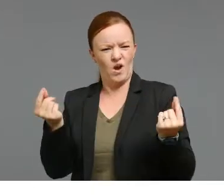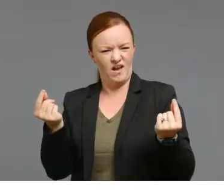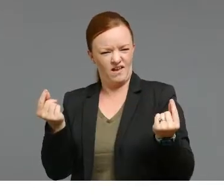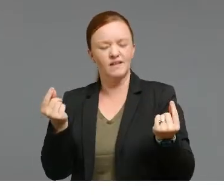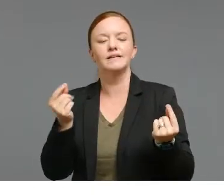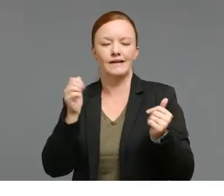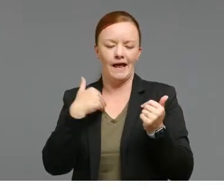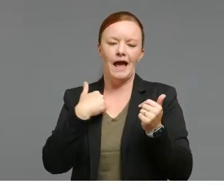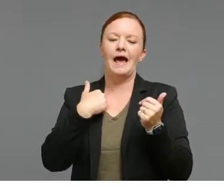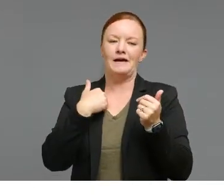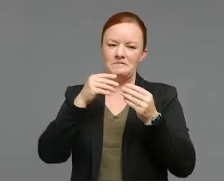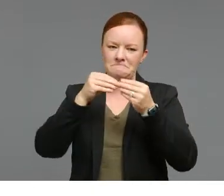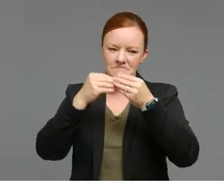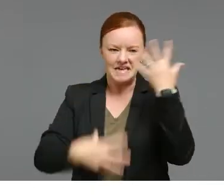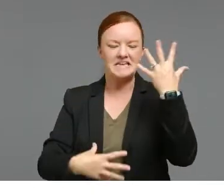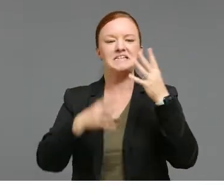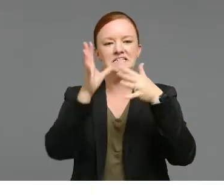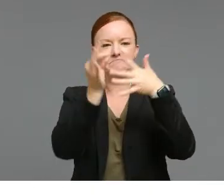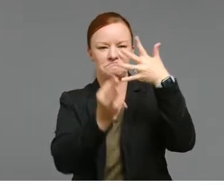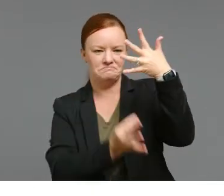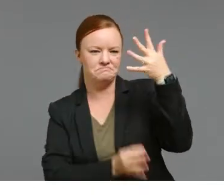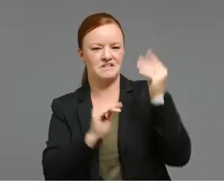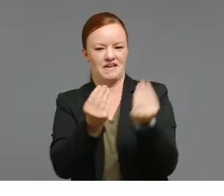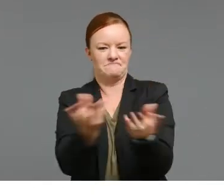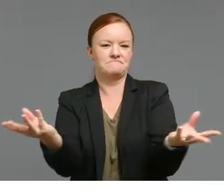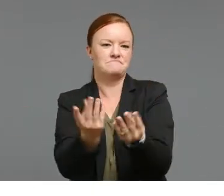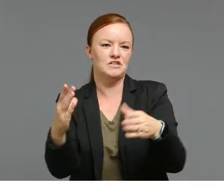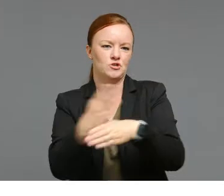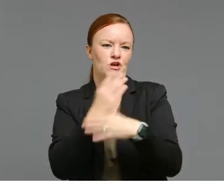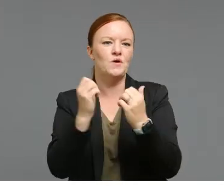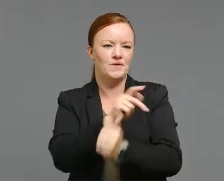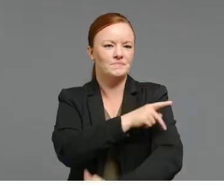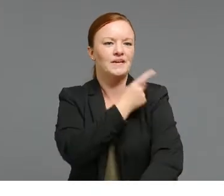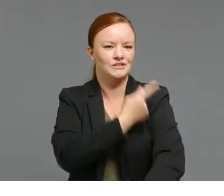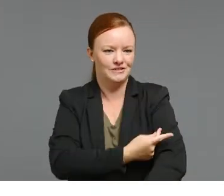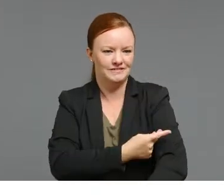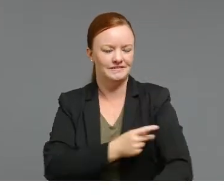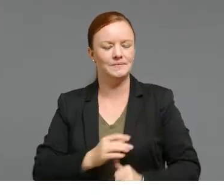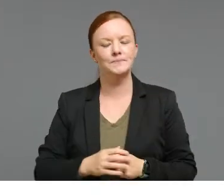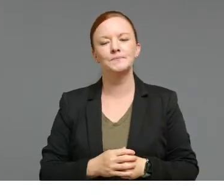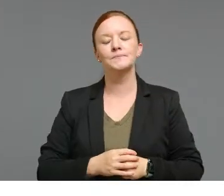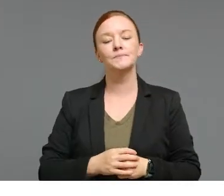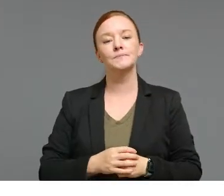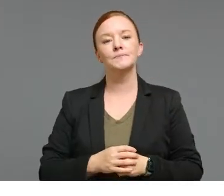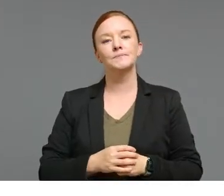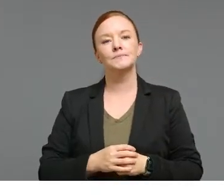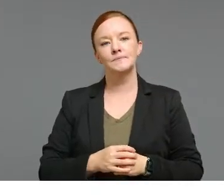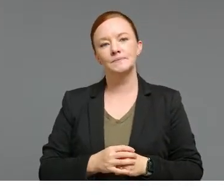different materials that our health providers can use. As we move more into our